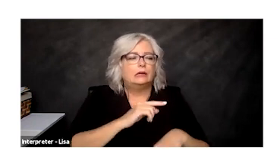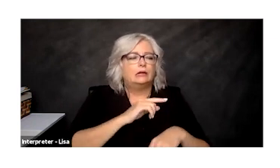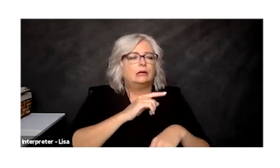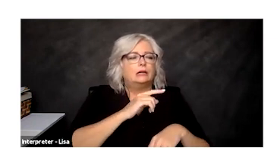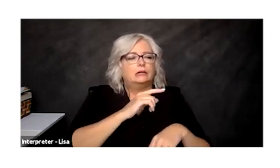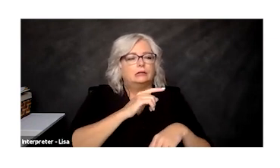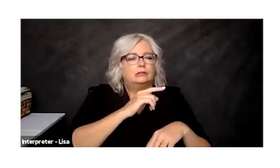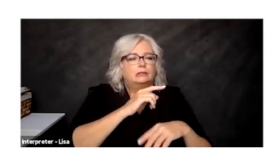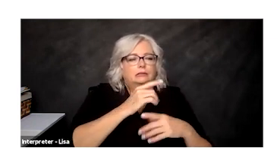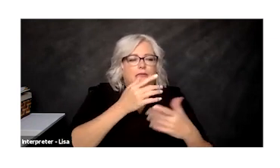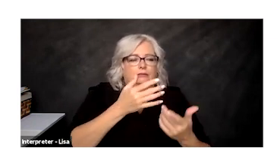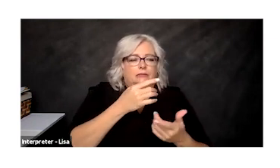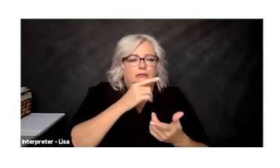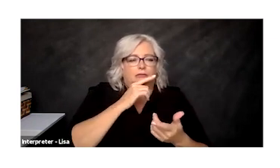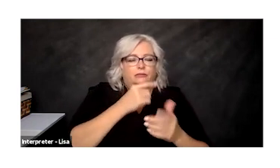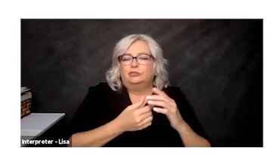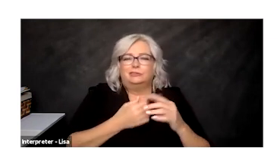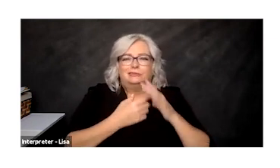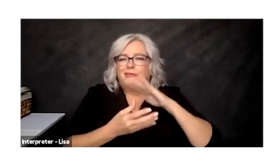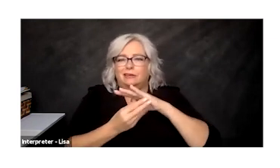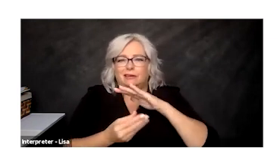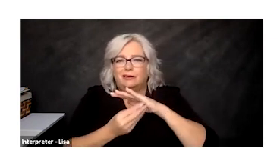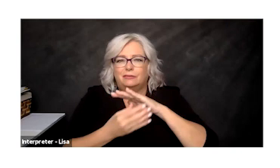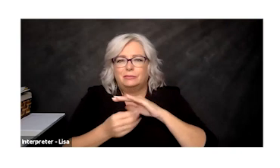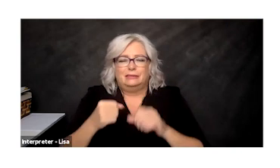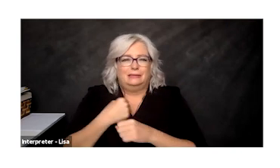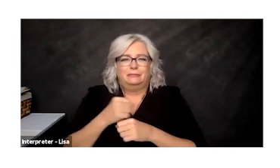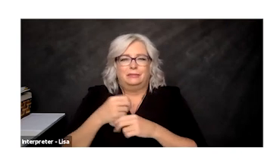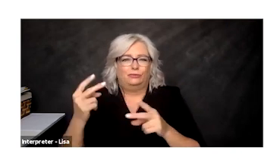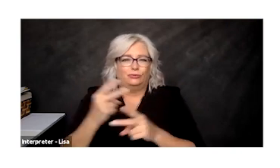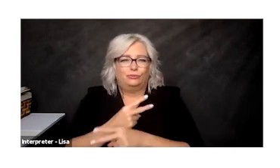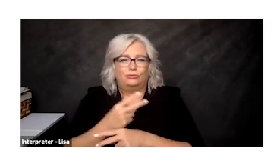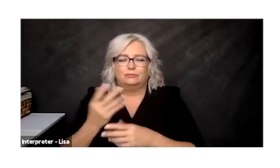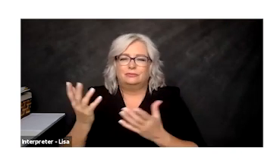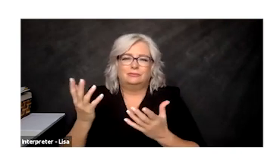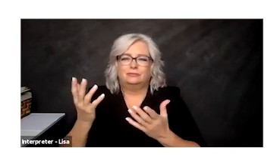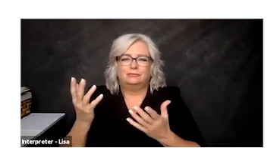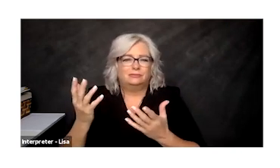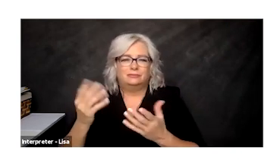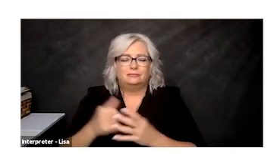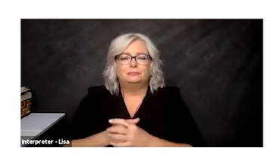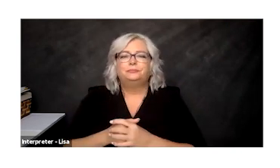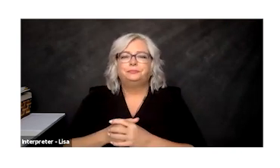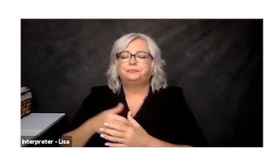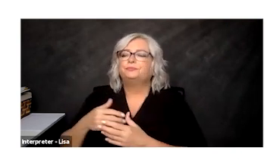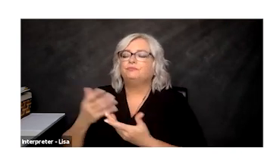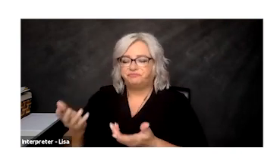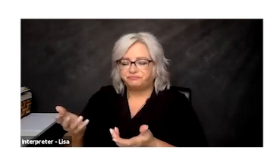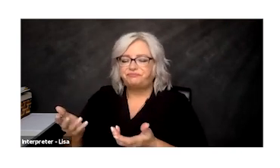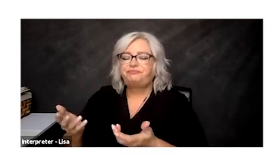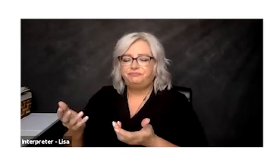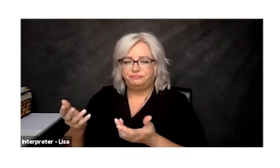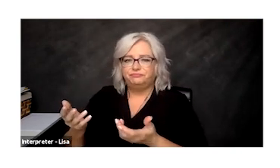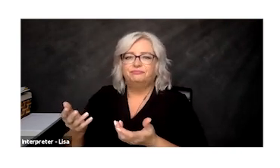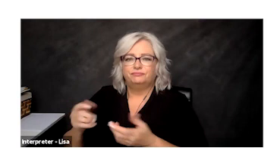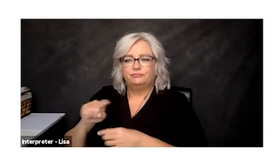like, made it more problematic. So, sorry, and it's always a question that I think we